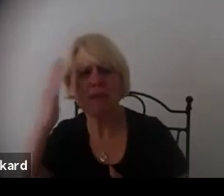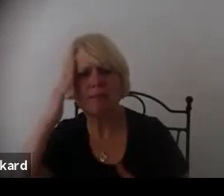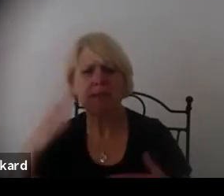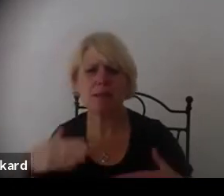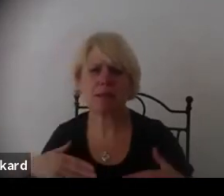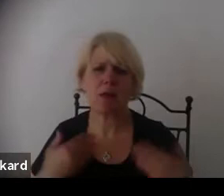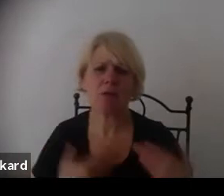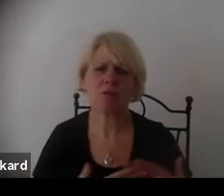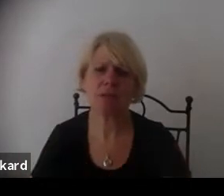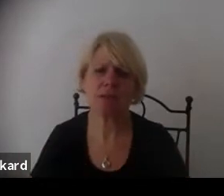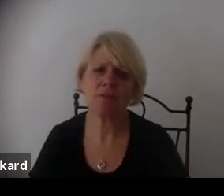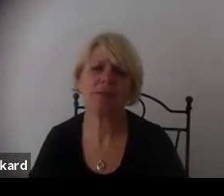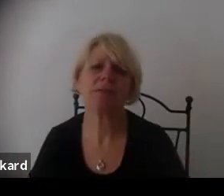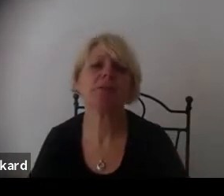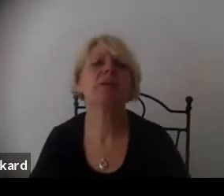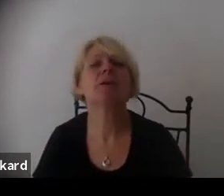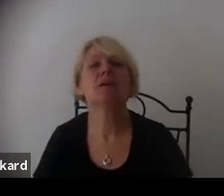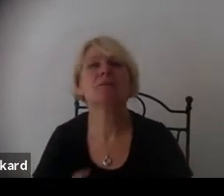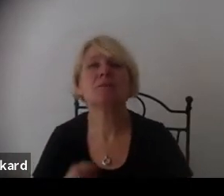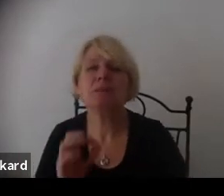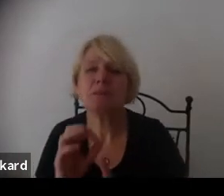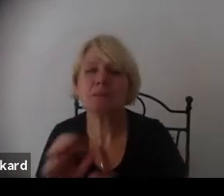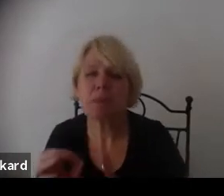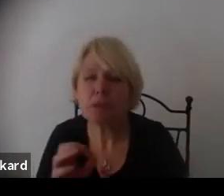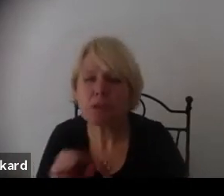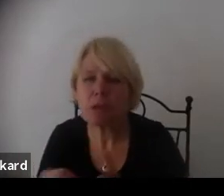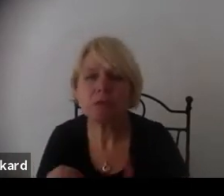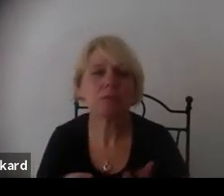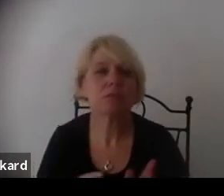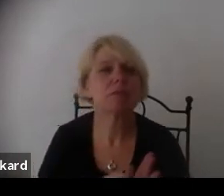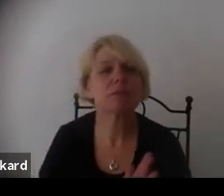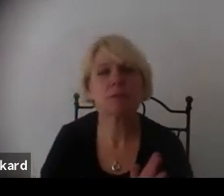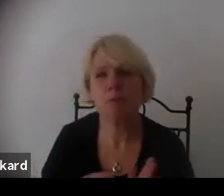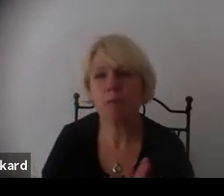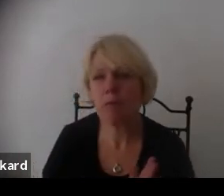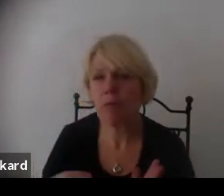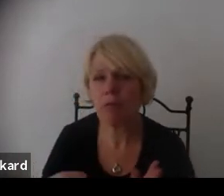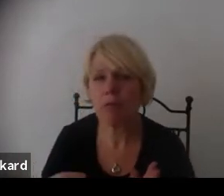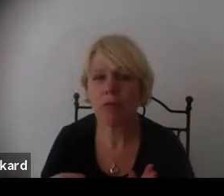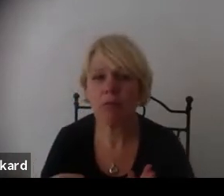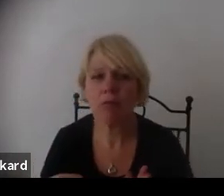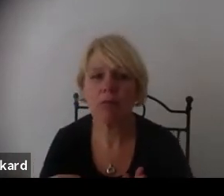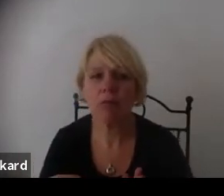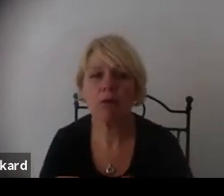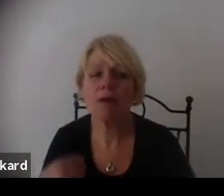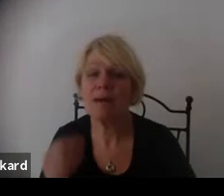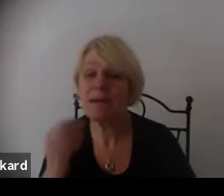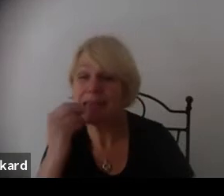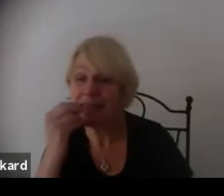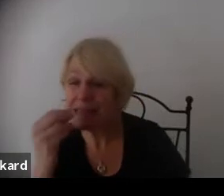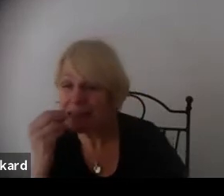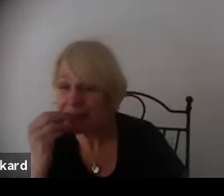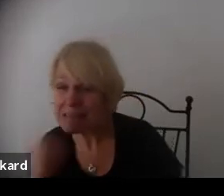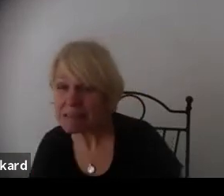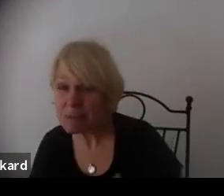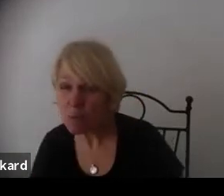very specialist particular services. So for example, we provide a specialist eating disorder